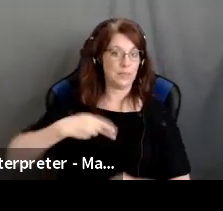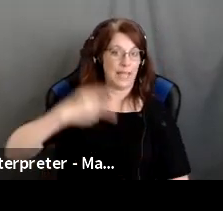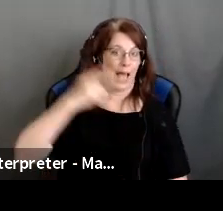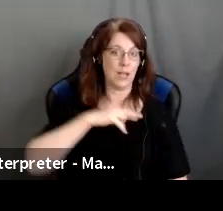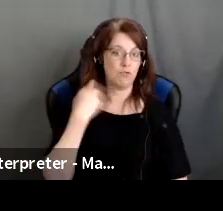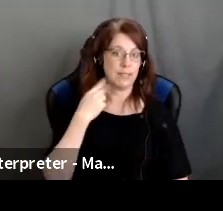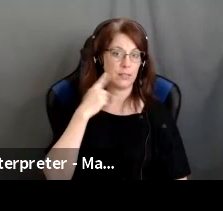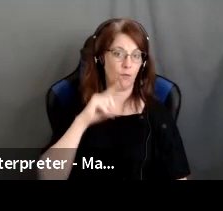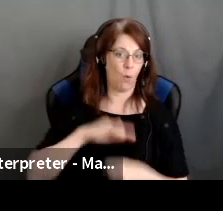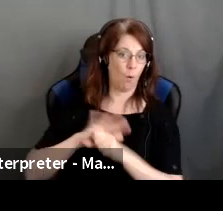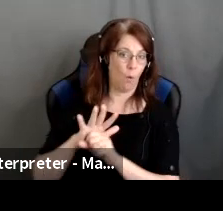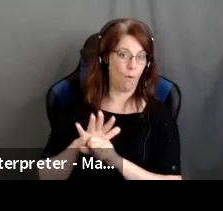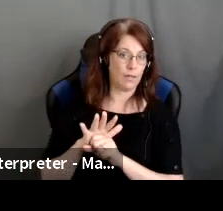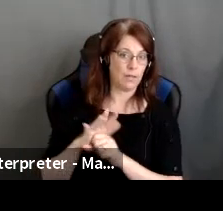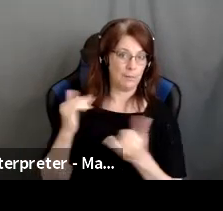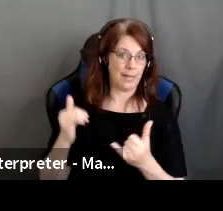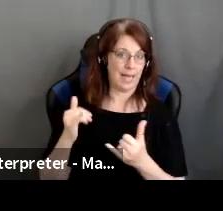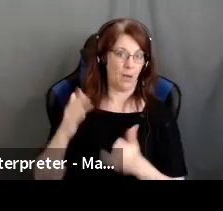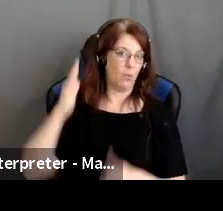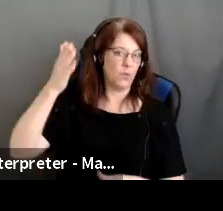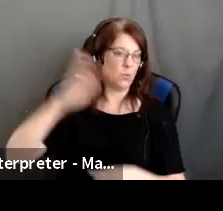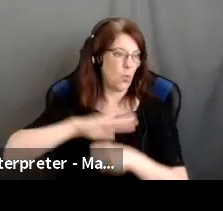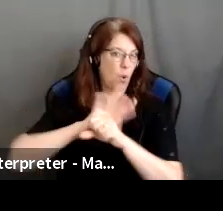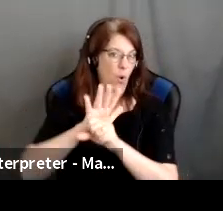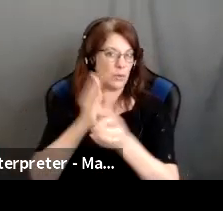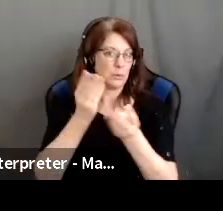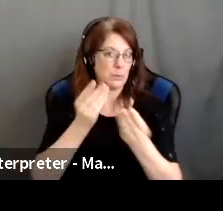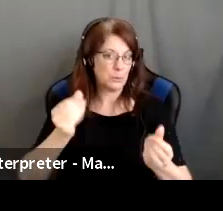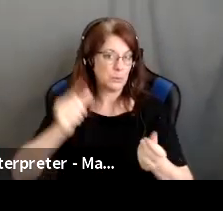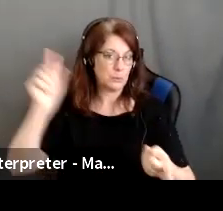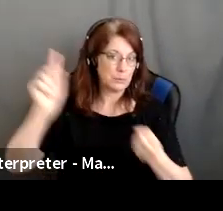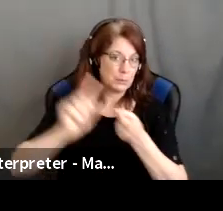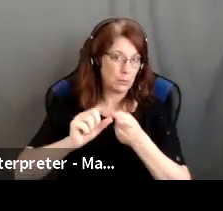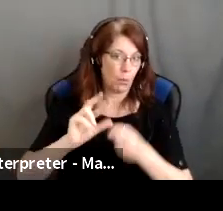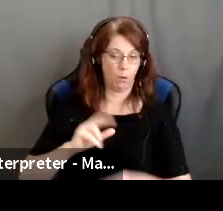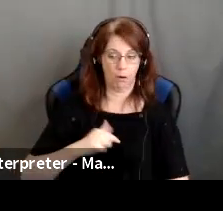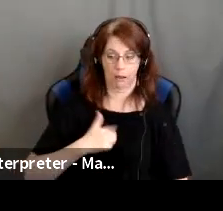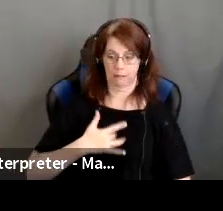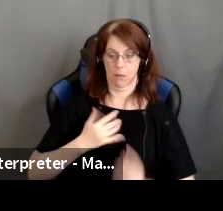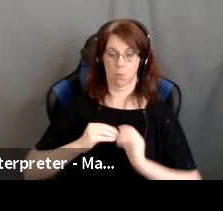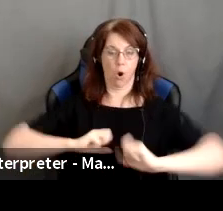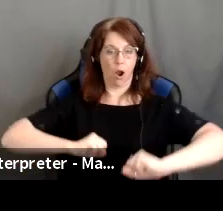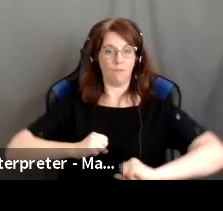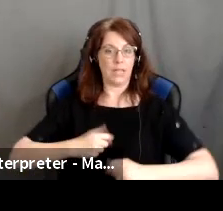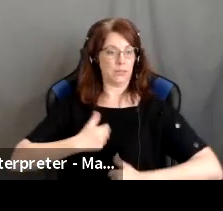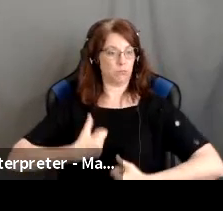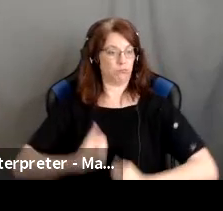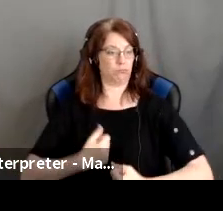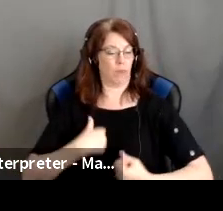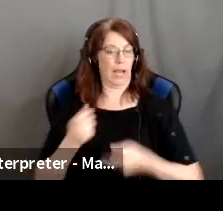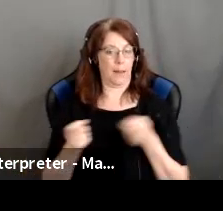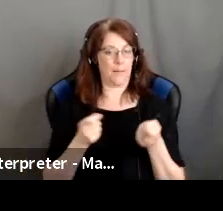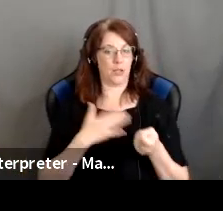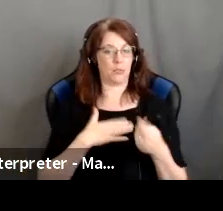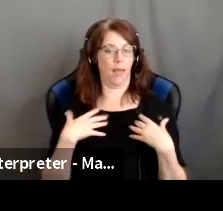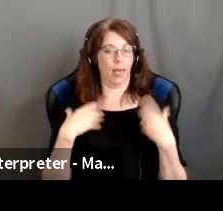but now that COVID is kind of dying down, or I feel more confident now that I can manage my health conditions and